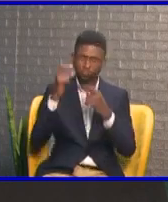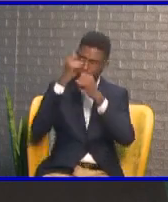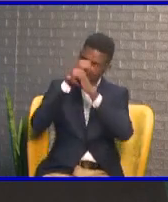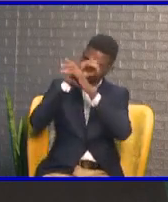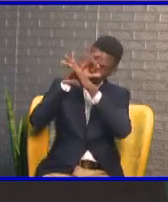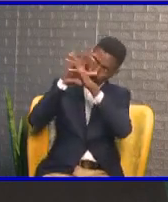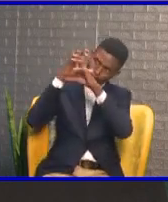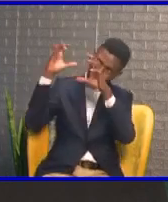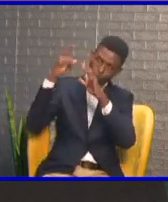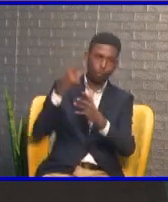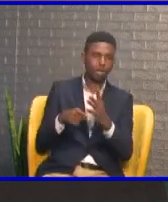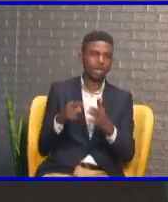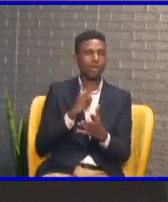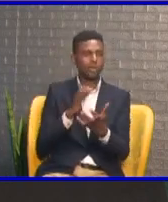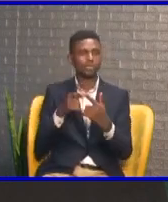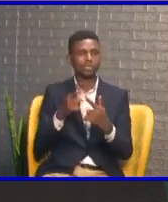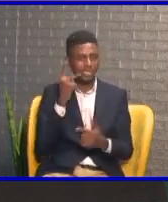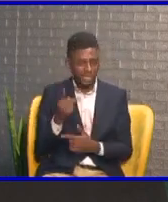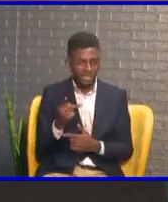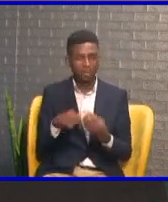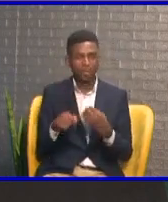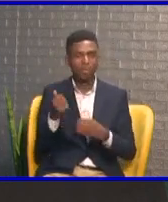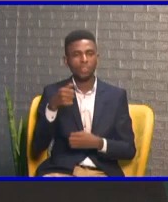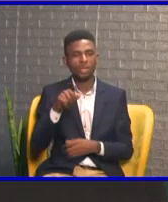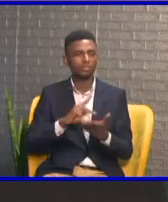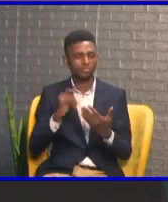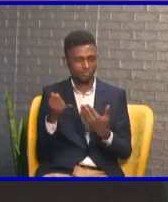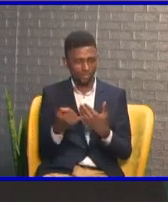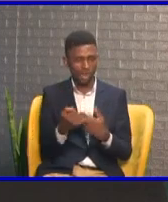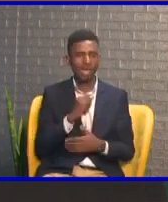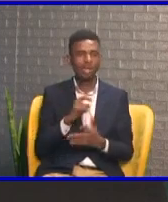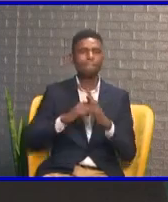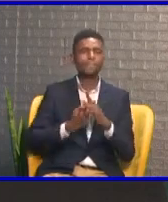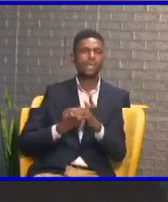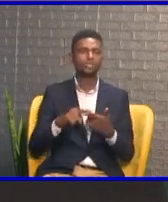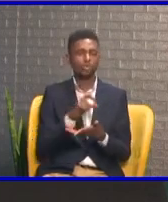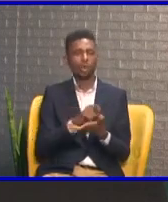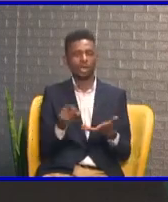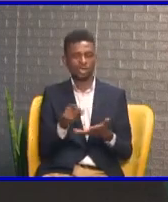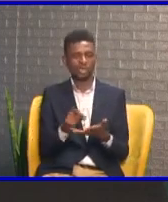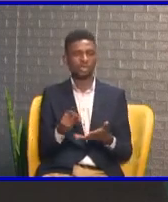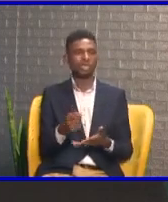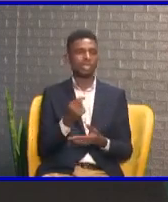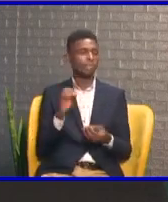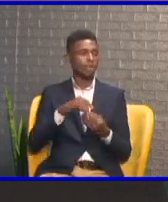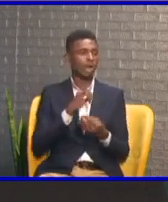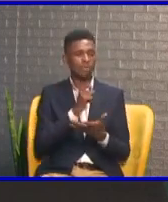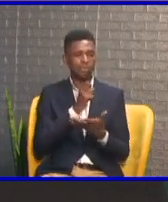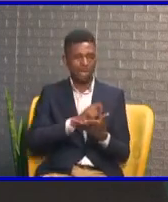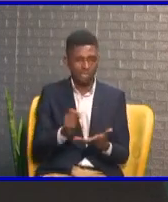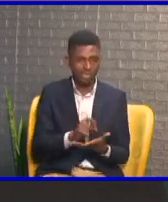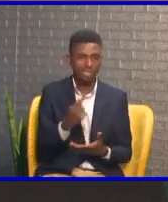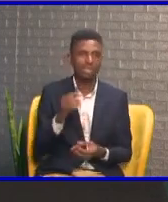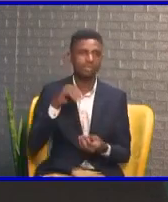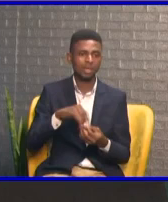see concerning any project. So I began to write it down. And I found out something. The more I wrote it down, the more